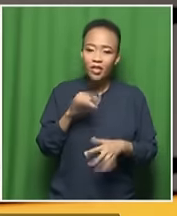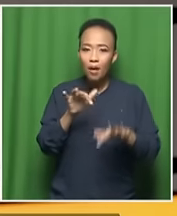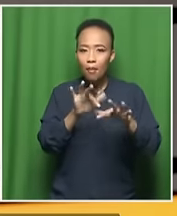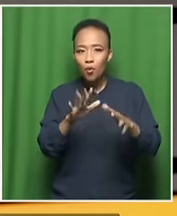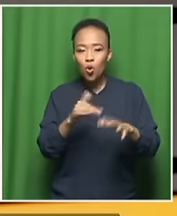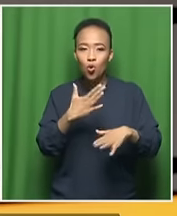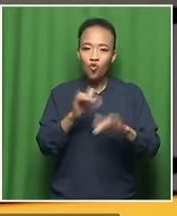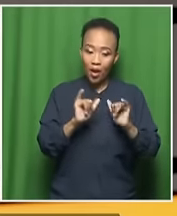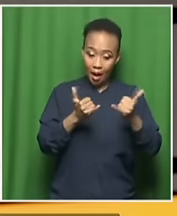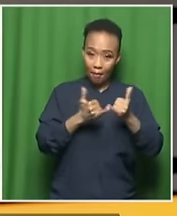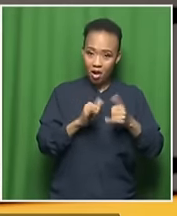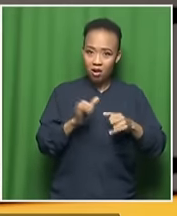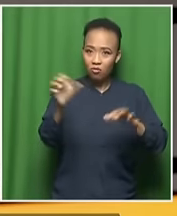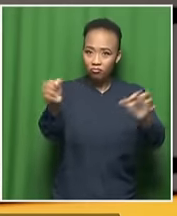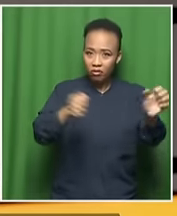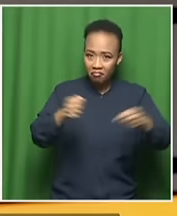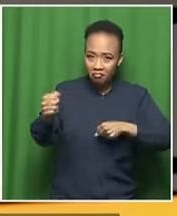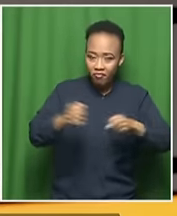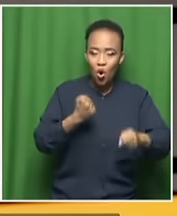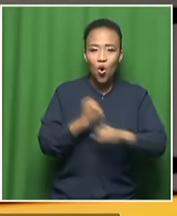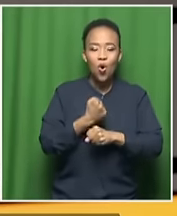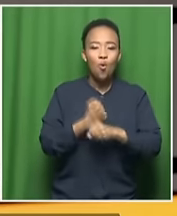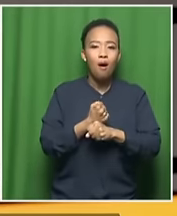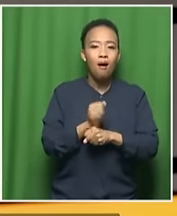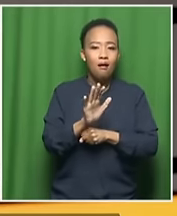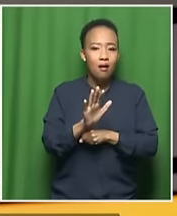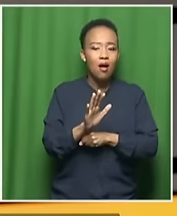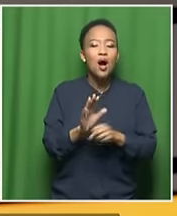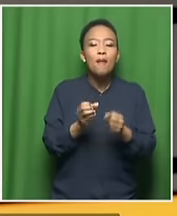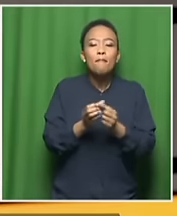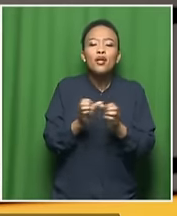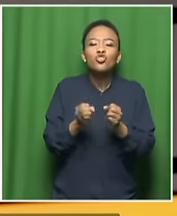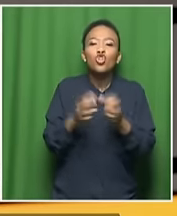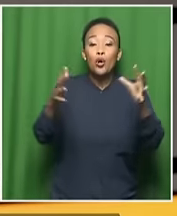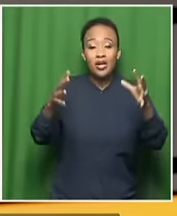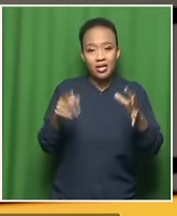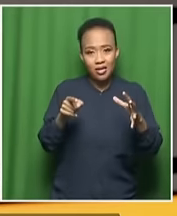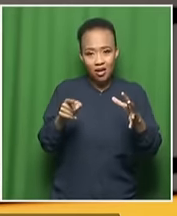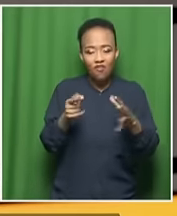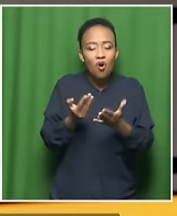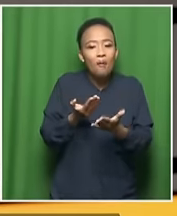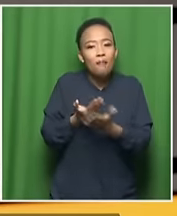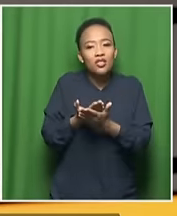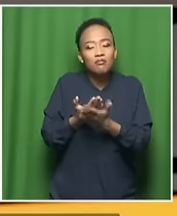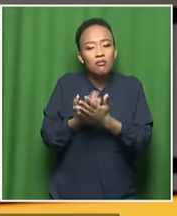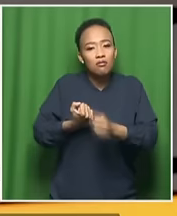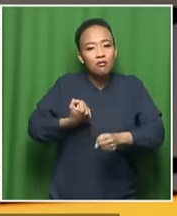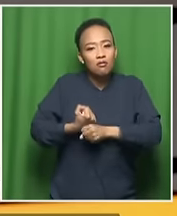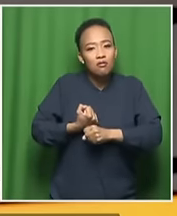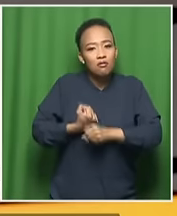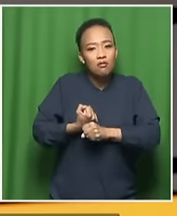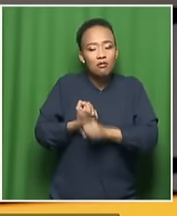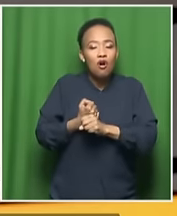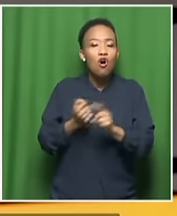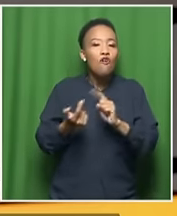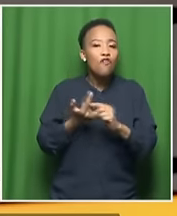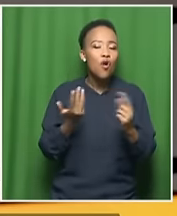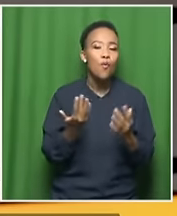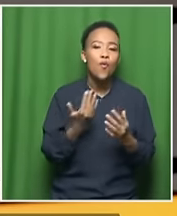company, the majority of that possible work force is from the